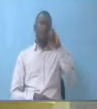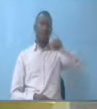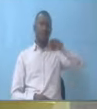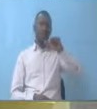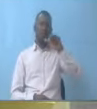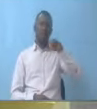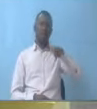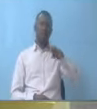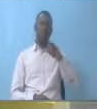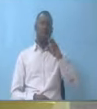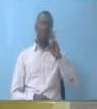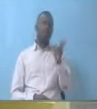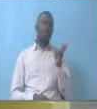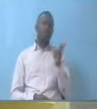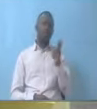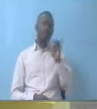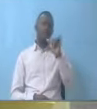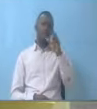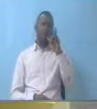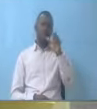suggestion. The